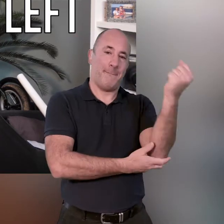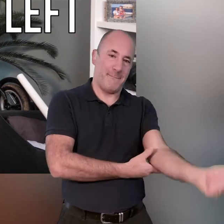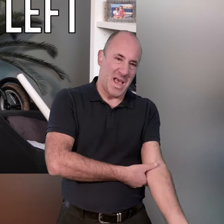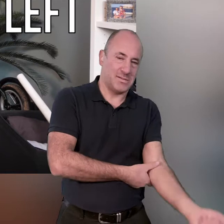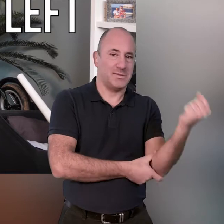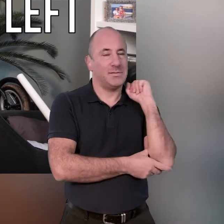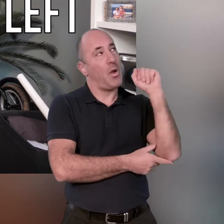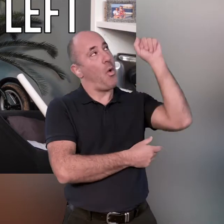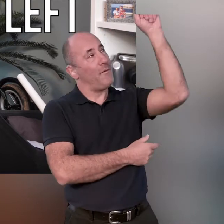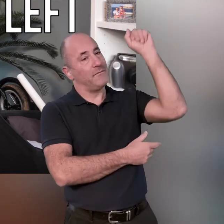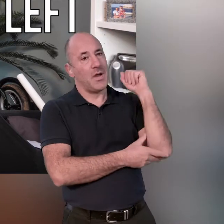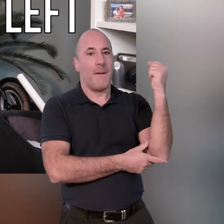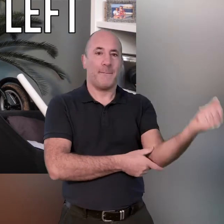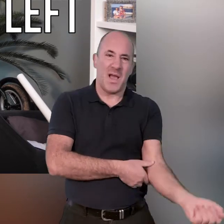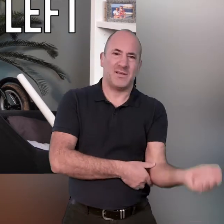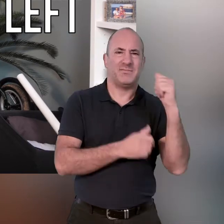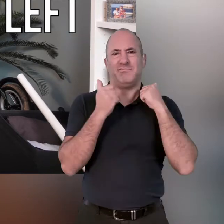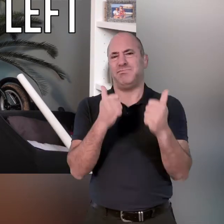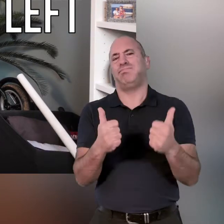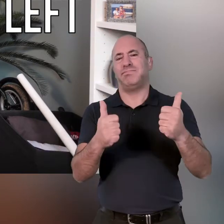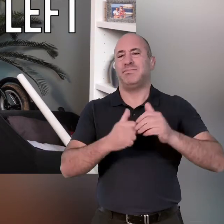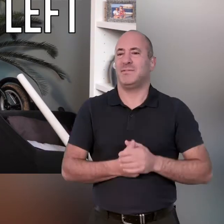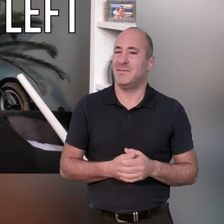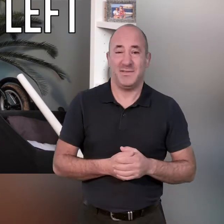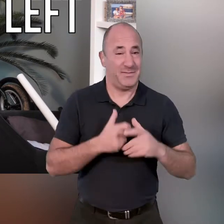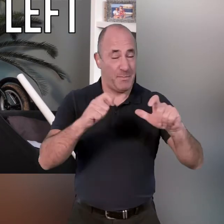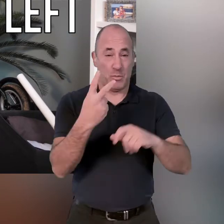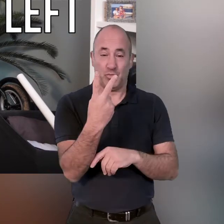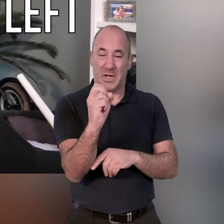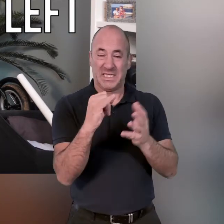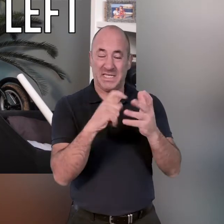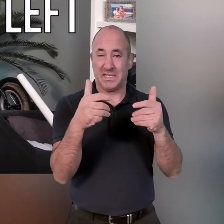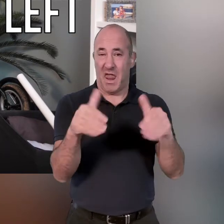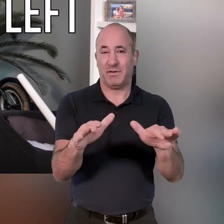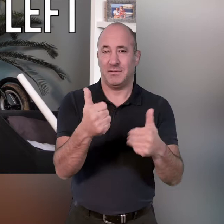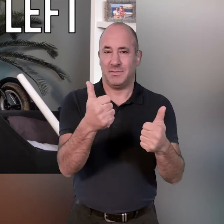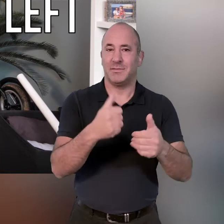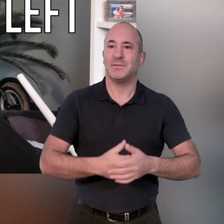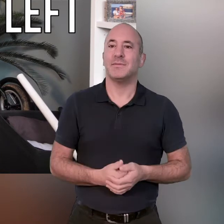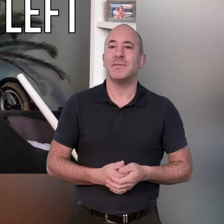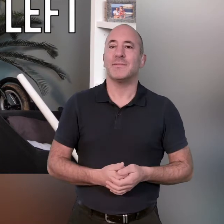pressing it overhead. Excellent work, everybody. Let's keep it going. 20 seconds to go.